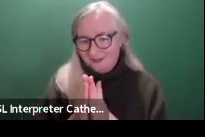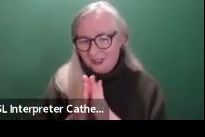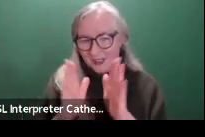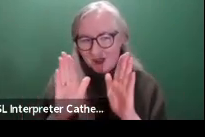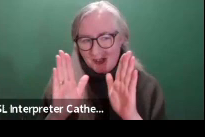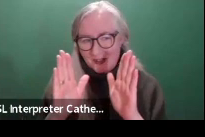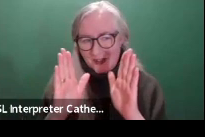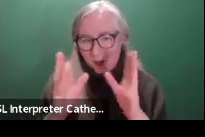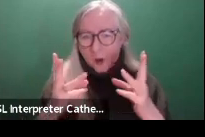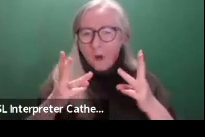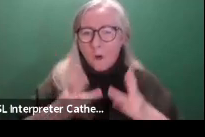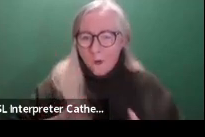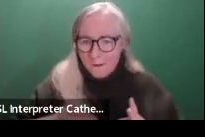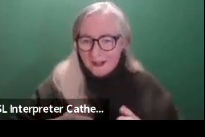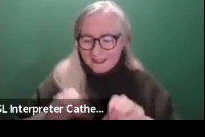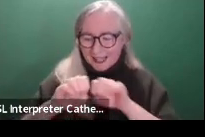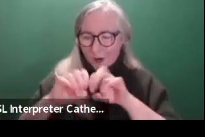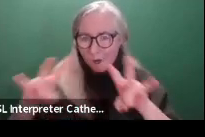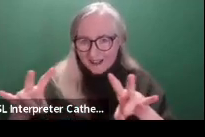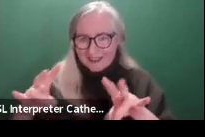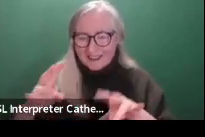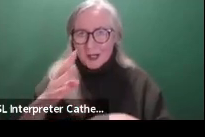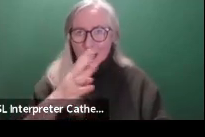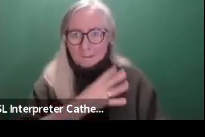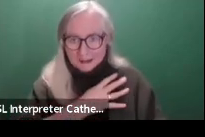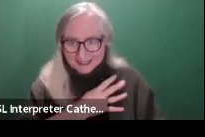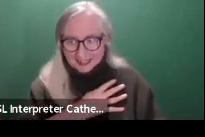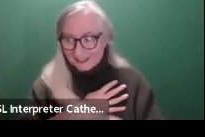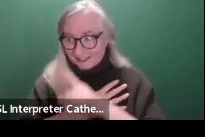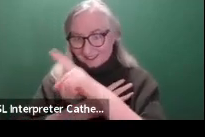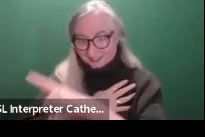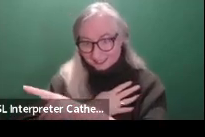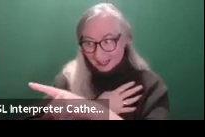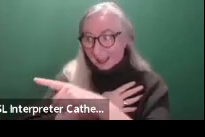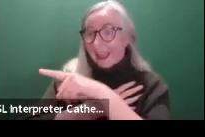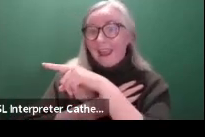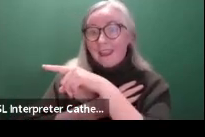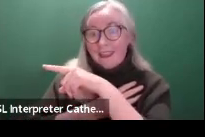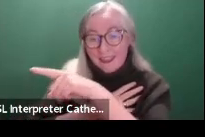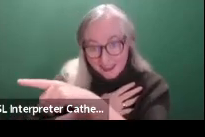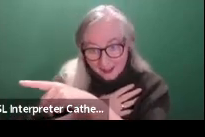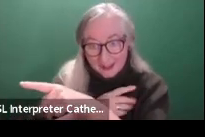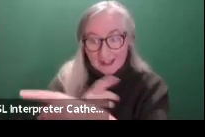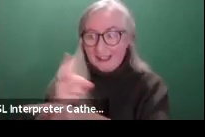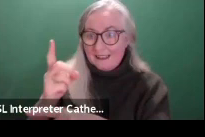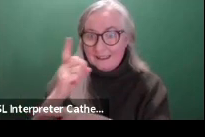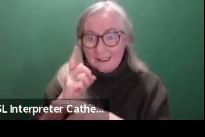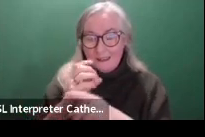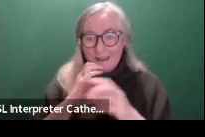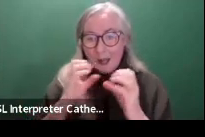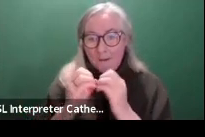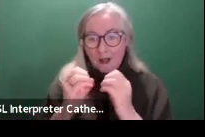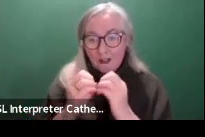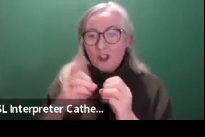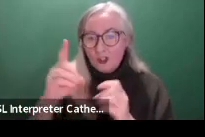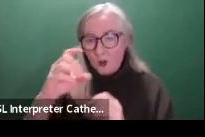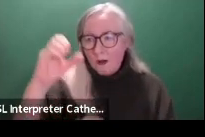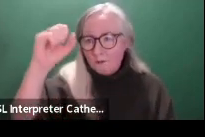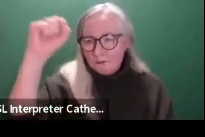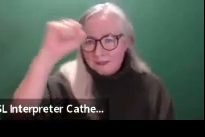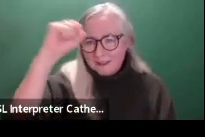Women's Inequalities Committee. Sorry, they'd also mentioned. So in Britain,